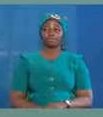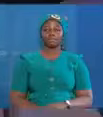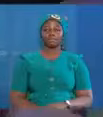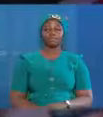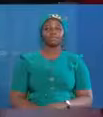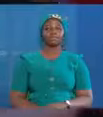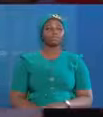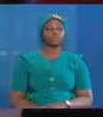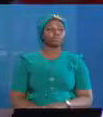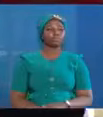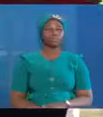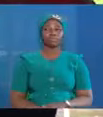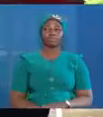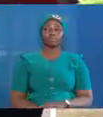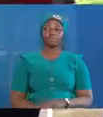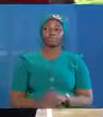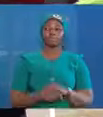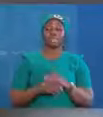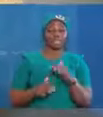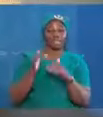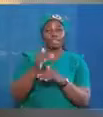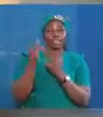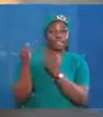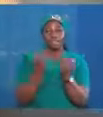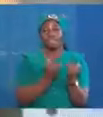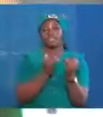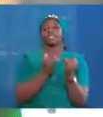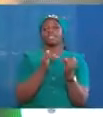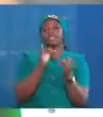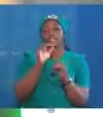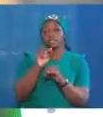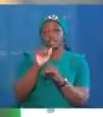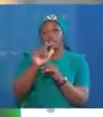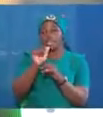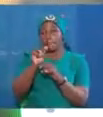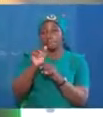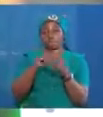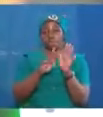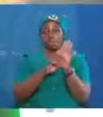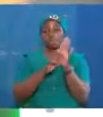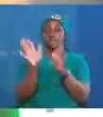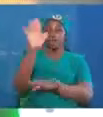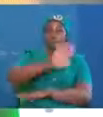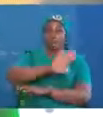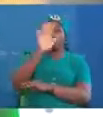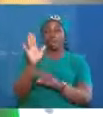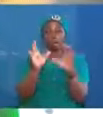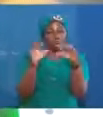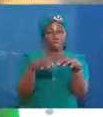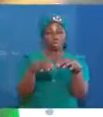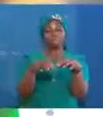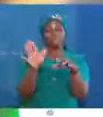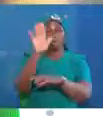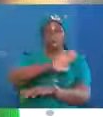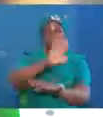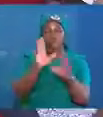And after that, I will invite Farah Marim, representing Wiper Party. Wiper Party